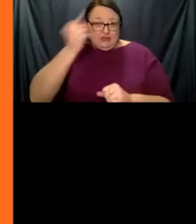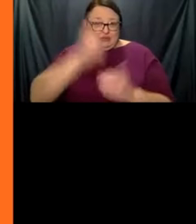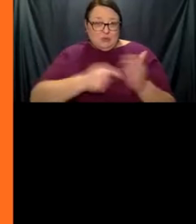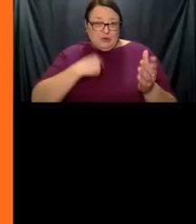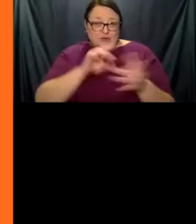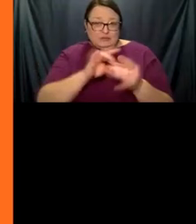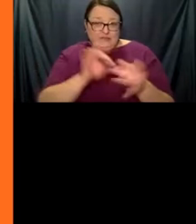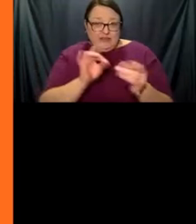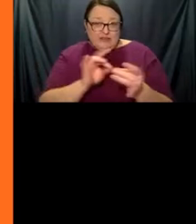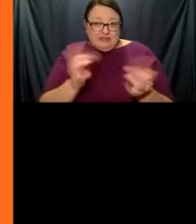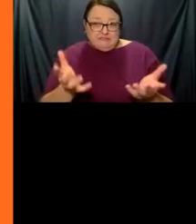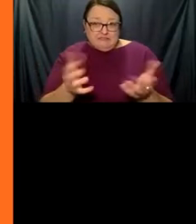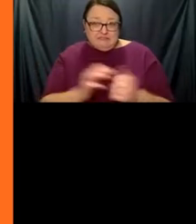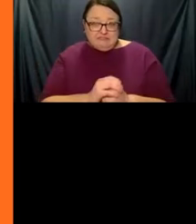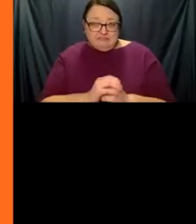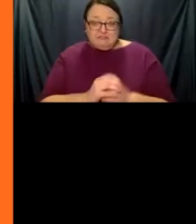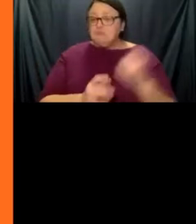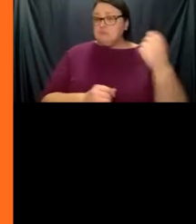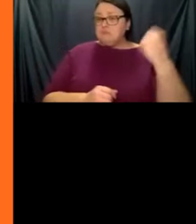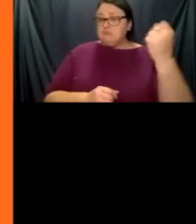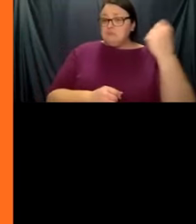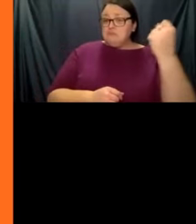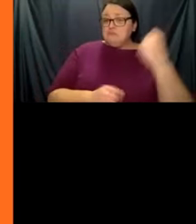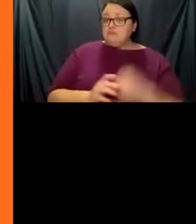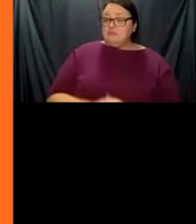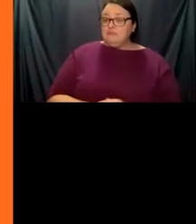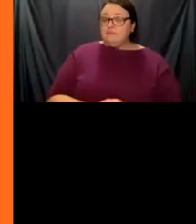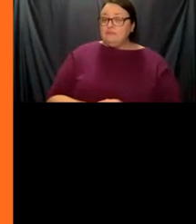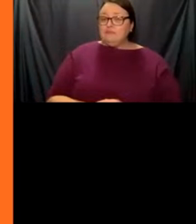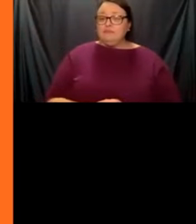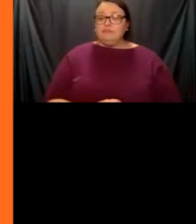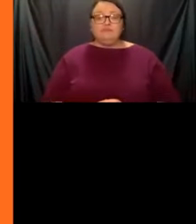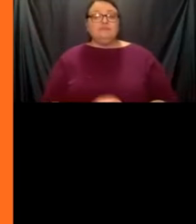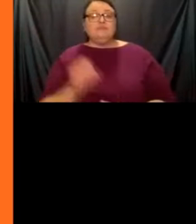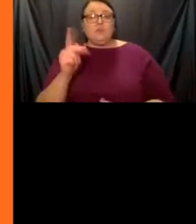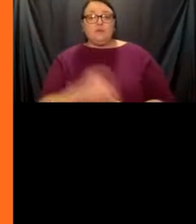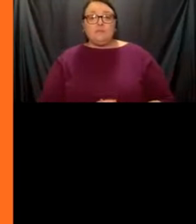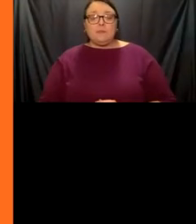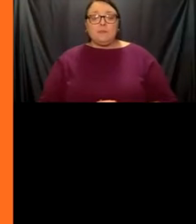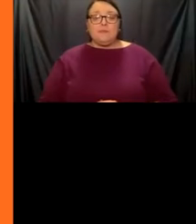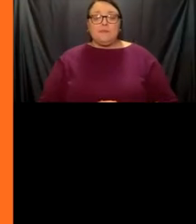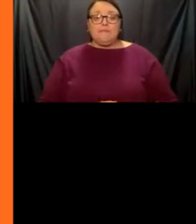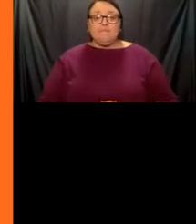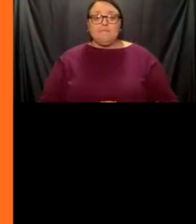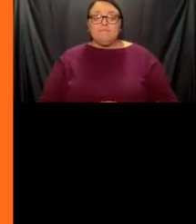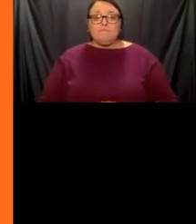stating? ¿Todos se pueden escuchar? Sí. But